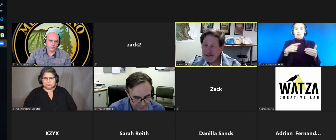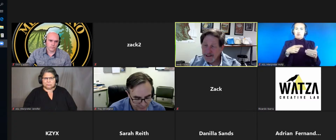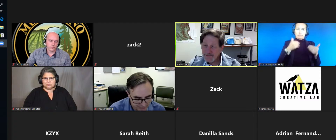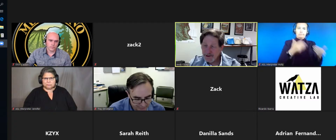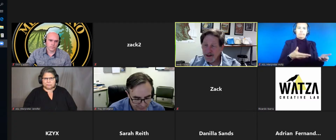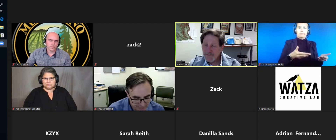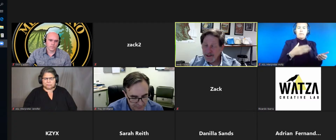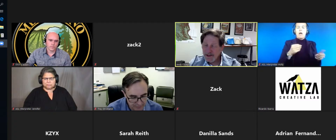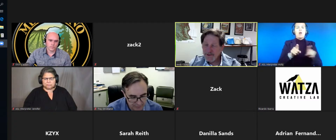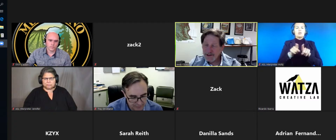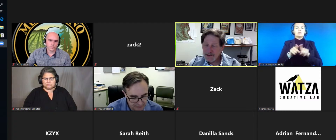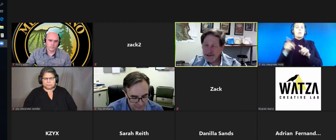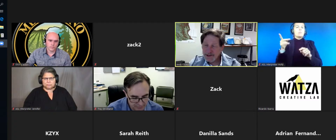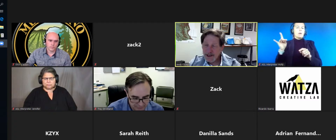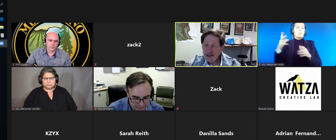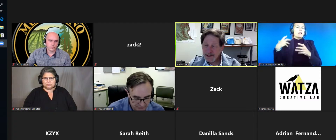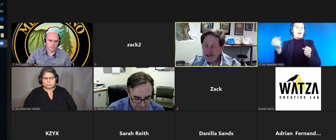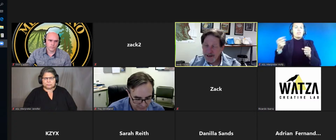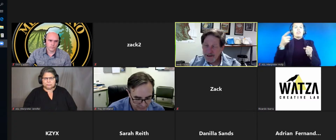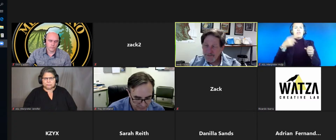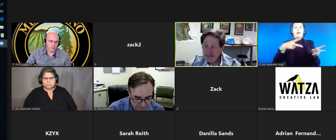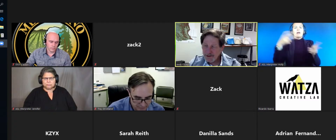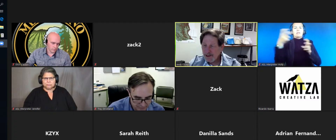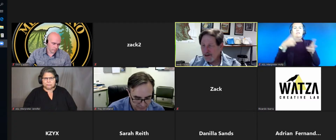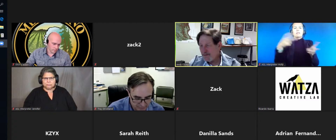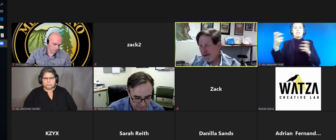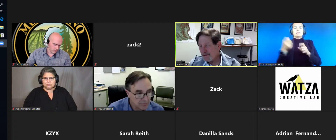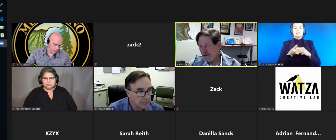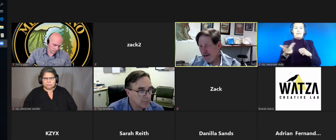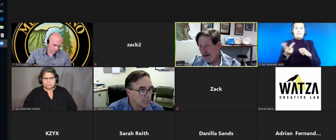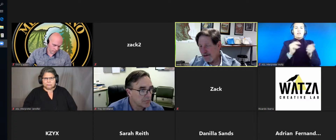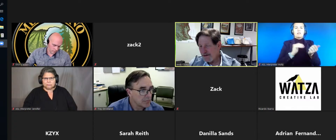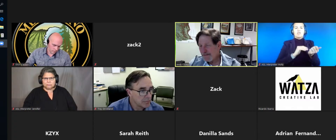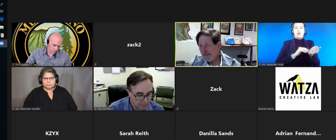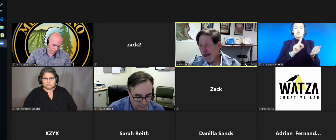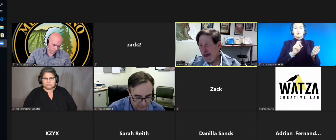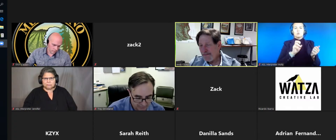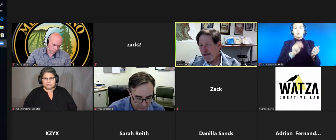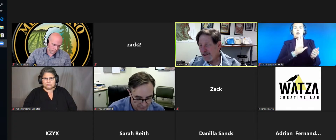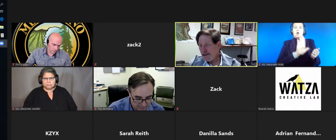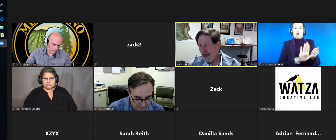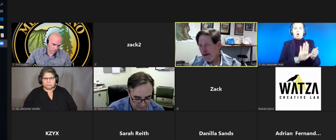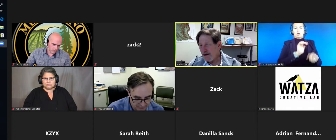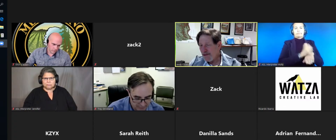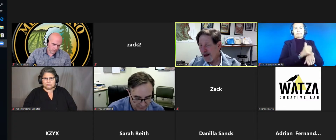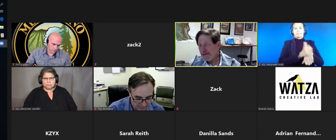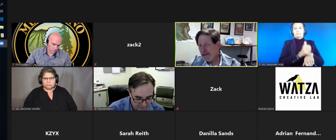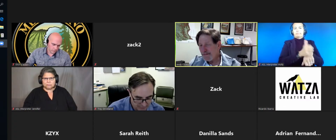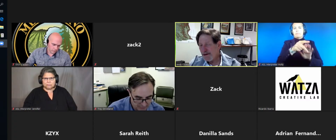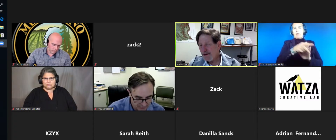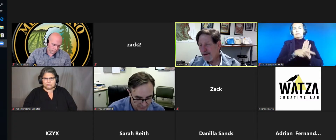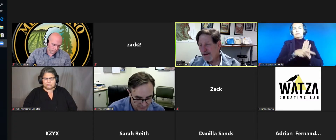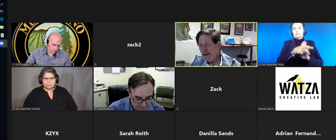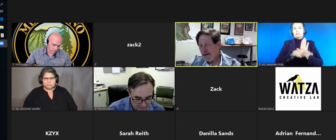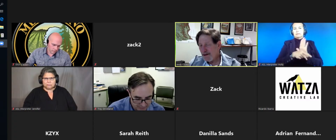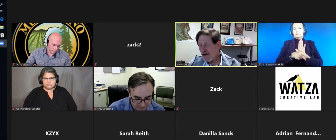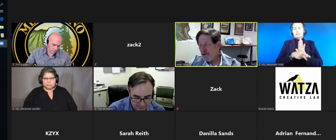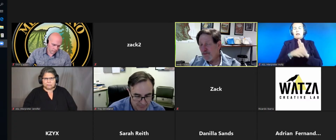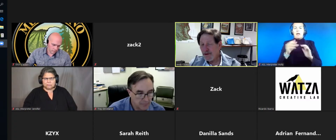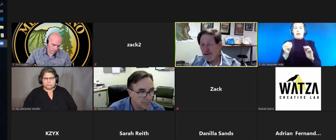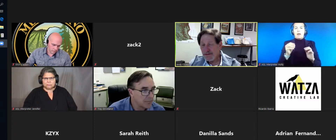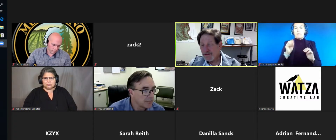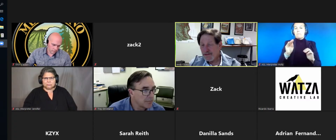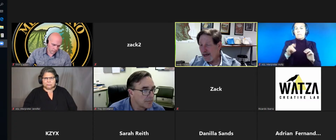adopted several of the interventions that she made available here in Mendocino County. And Mendocino County ramped up,